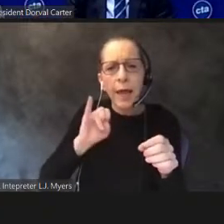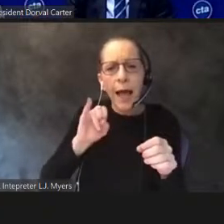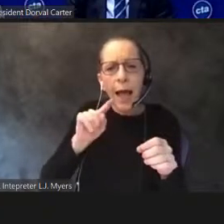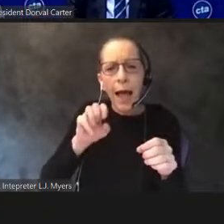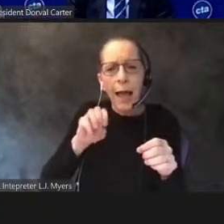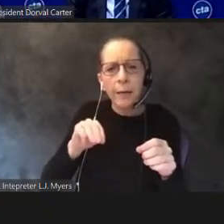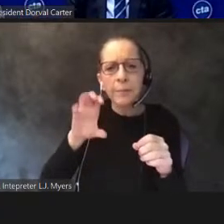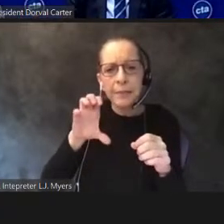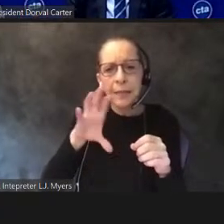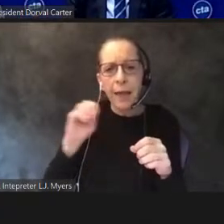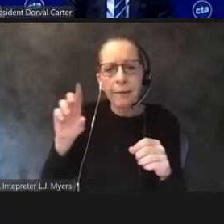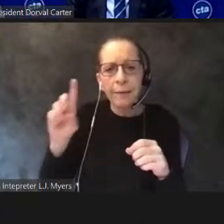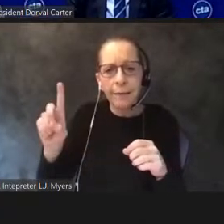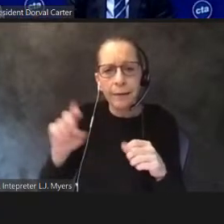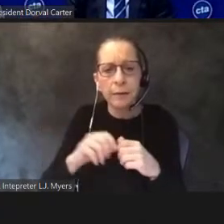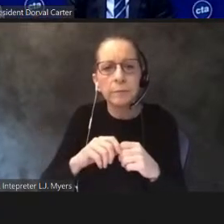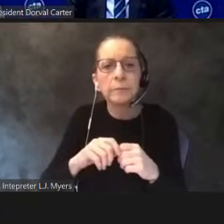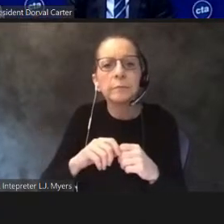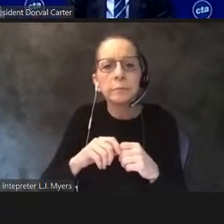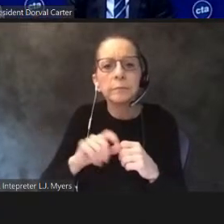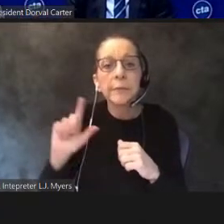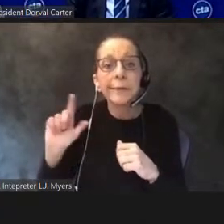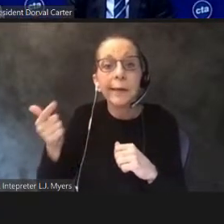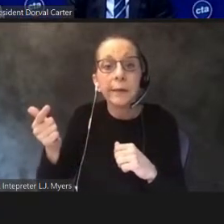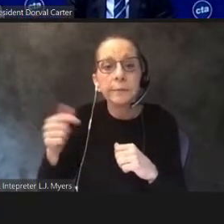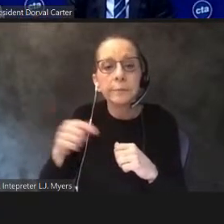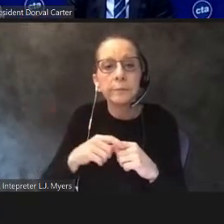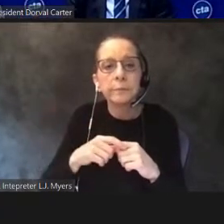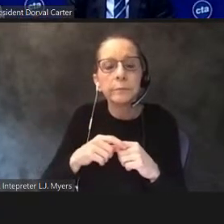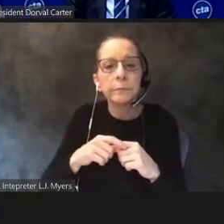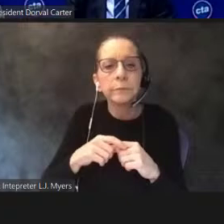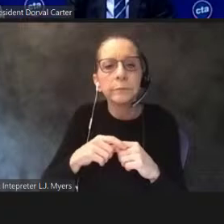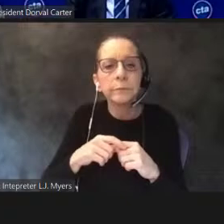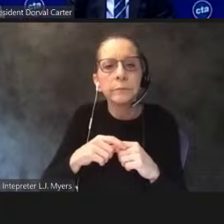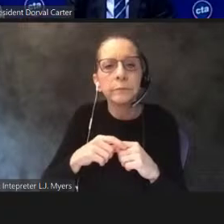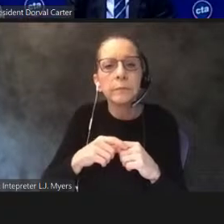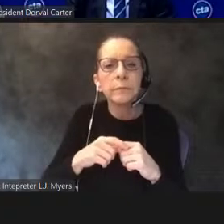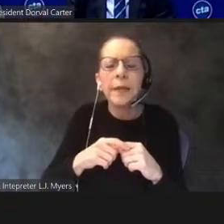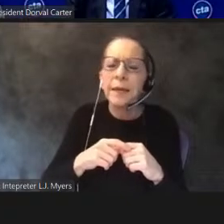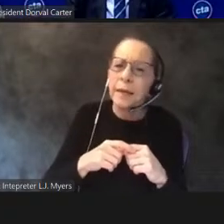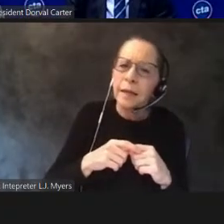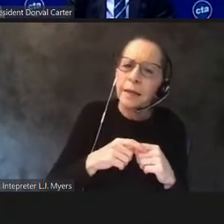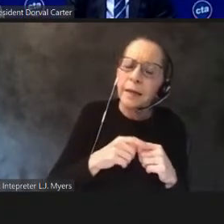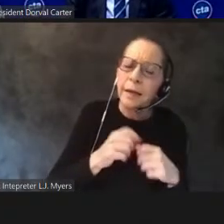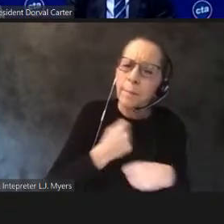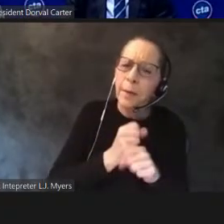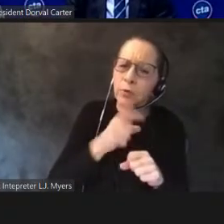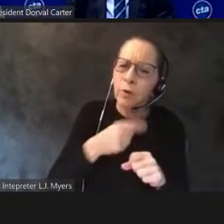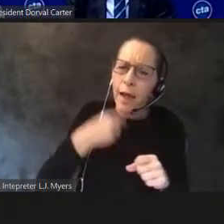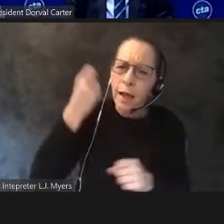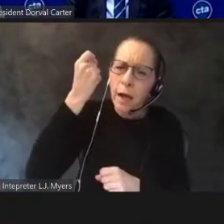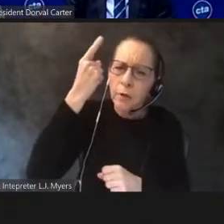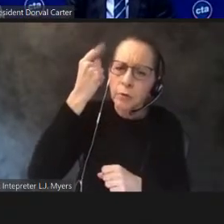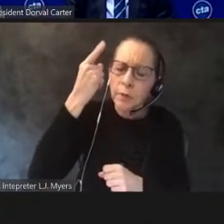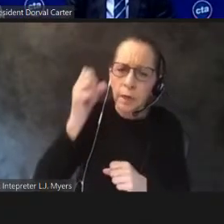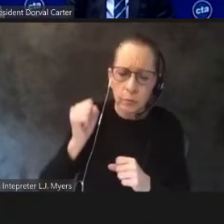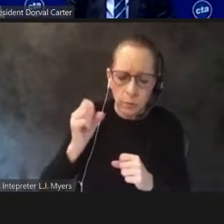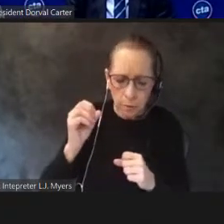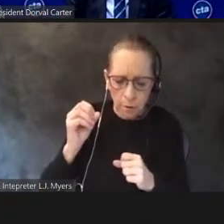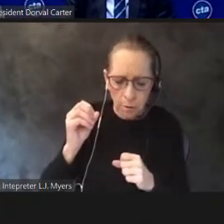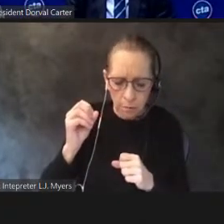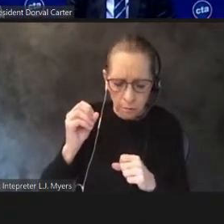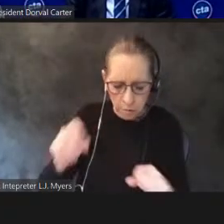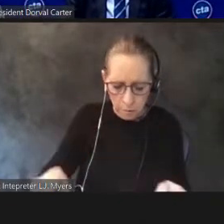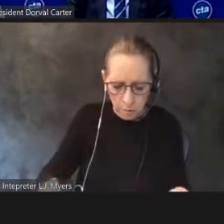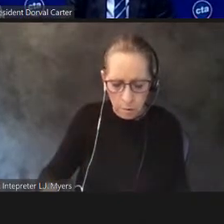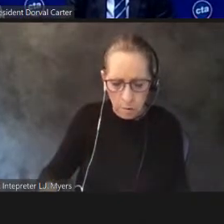D. Second. Hold on, let's make sure I understand. So